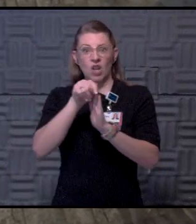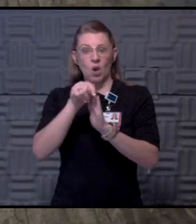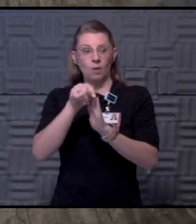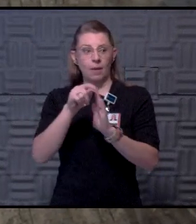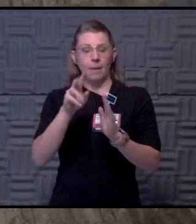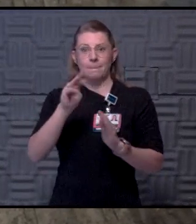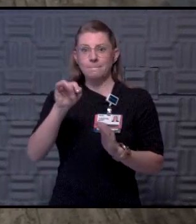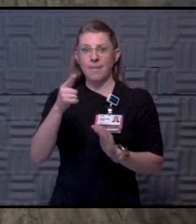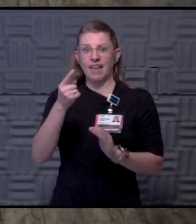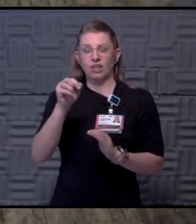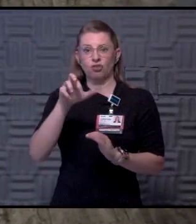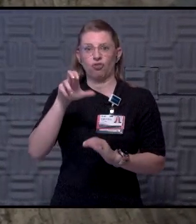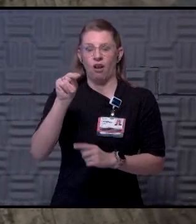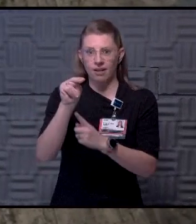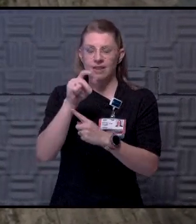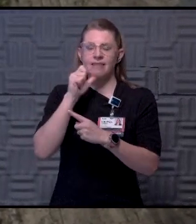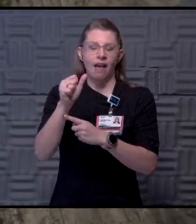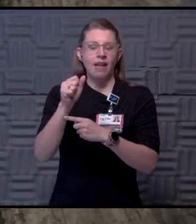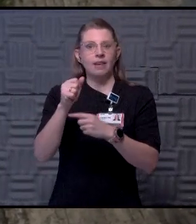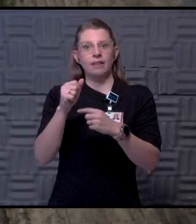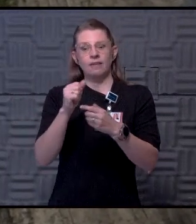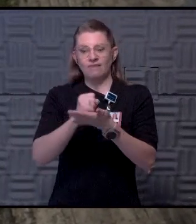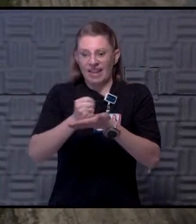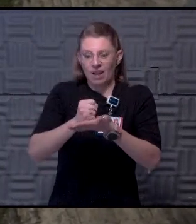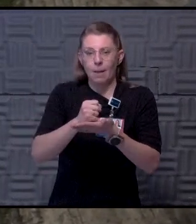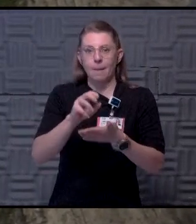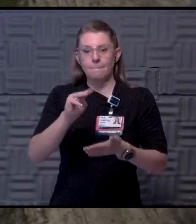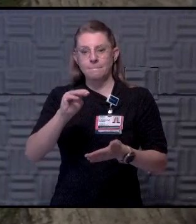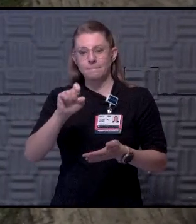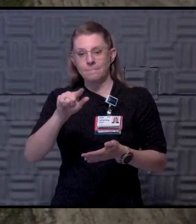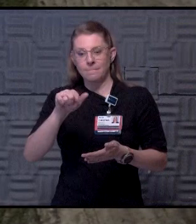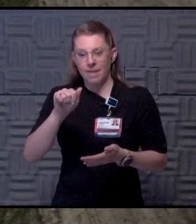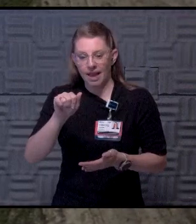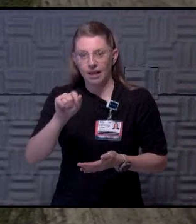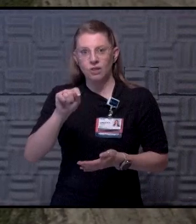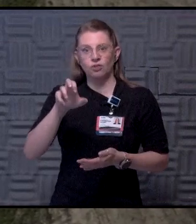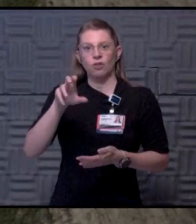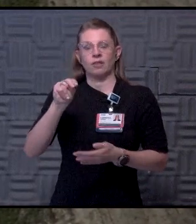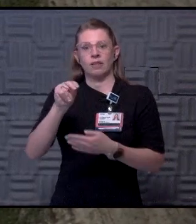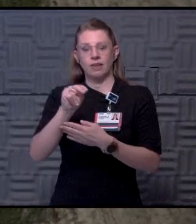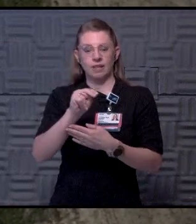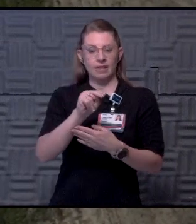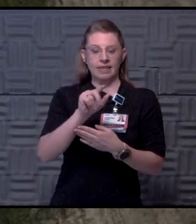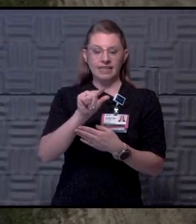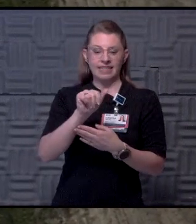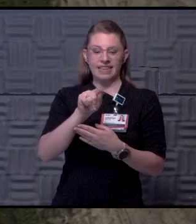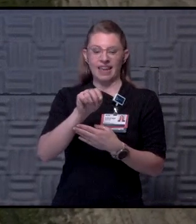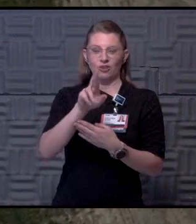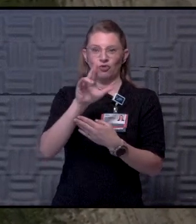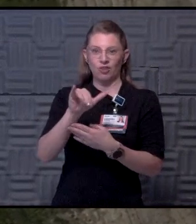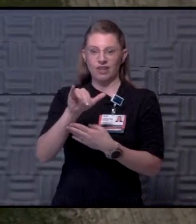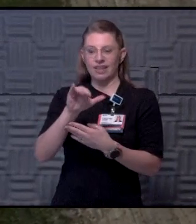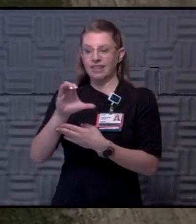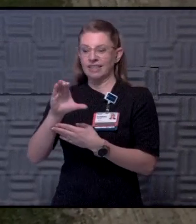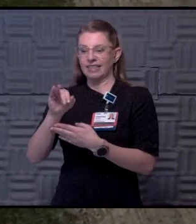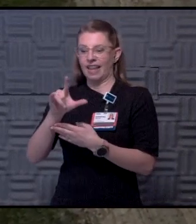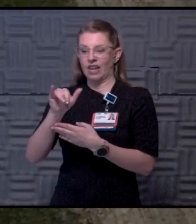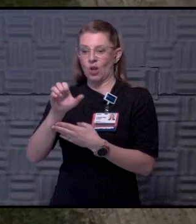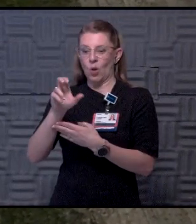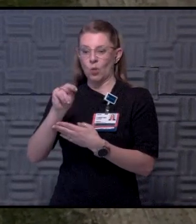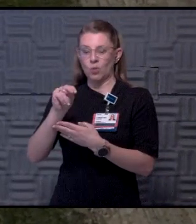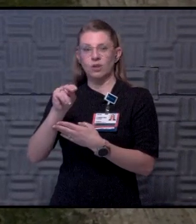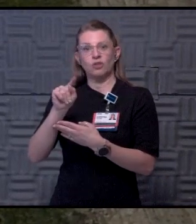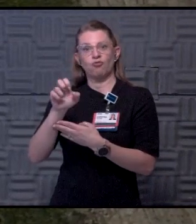don't mean the video game or anything. The Megatron, Gantry, and Cyclotron that is the heart of our Proton Therapy